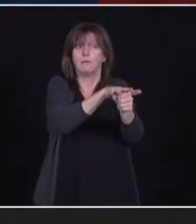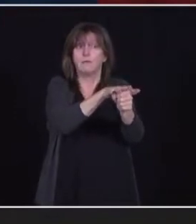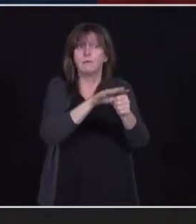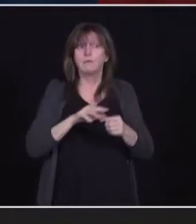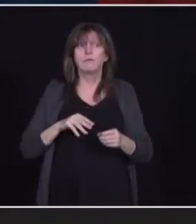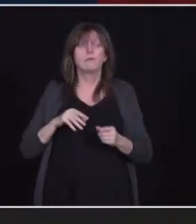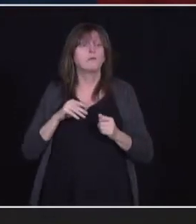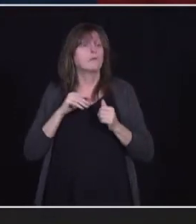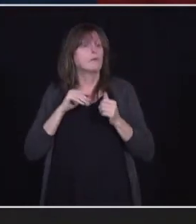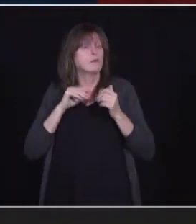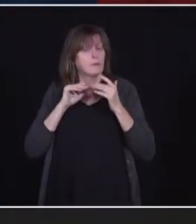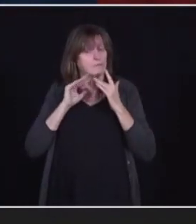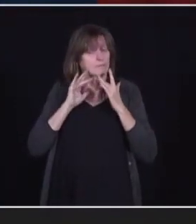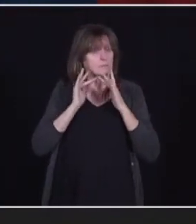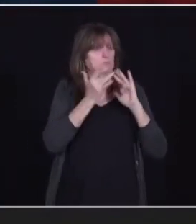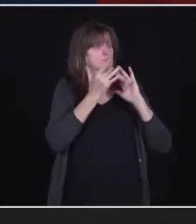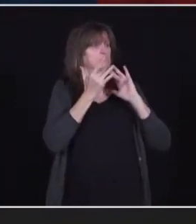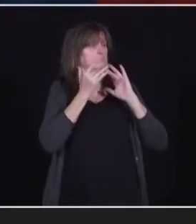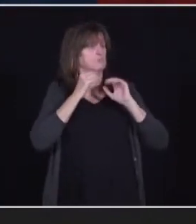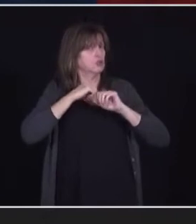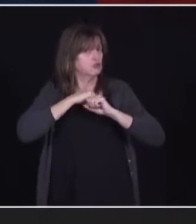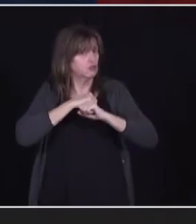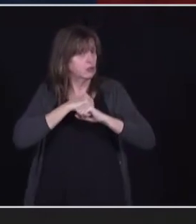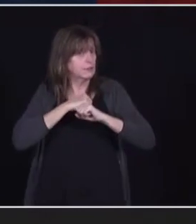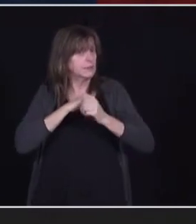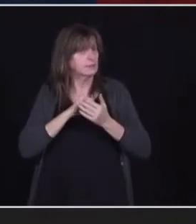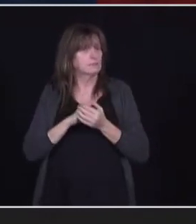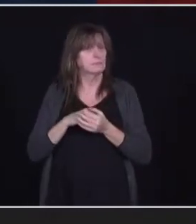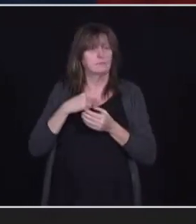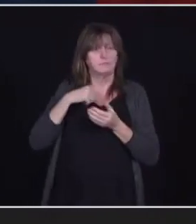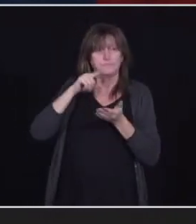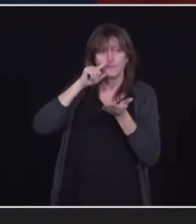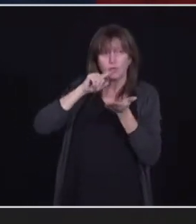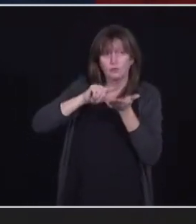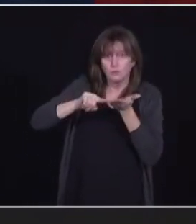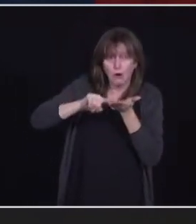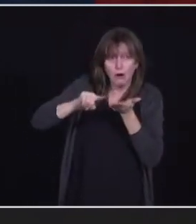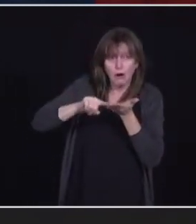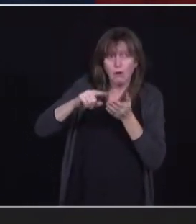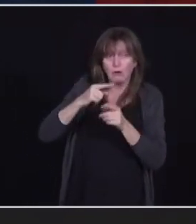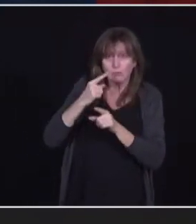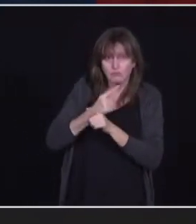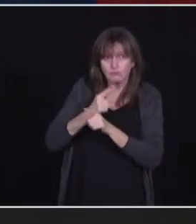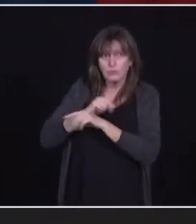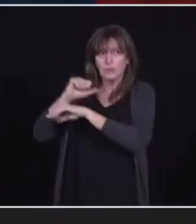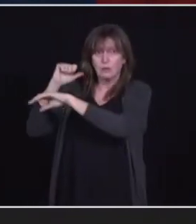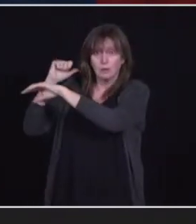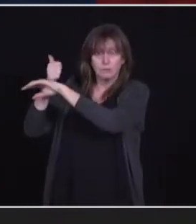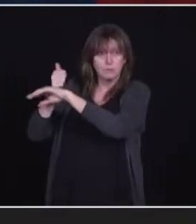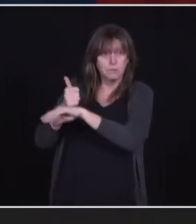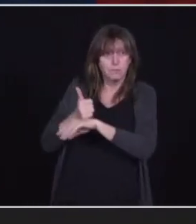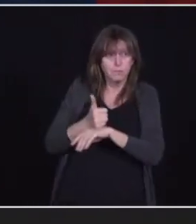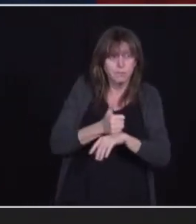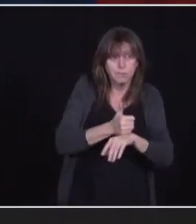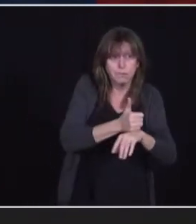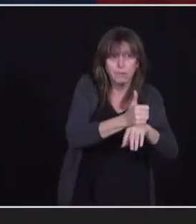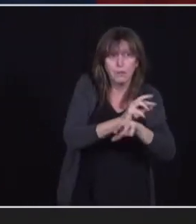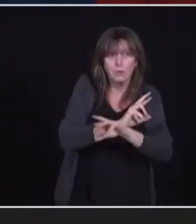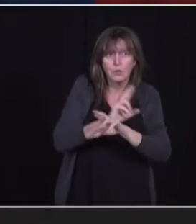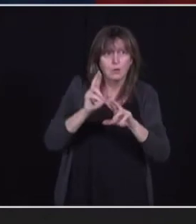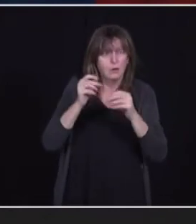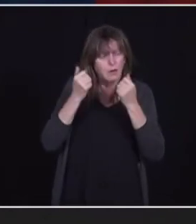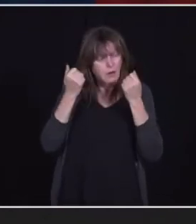ensure that the measures that are needed, the appropriate security measures that are needed, are in place. And what I would say to you is we are comfortable